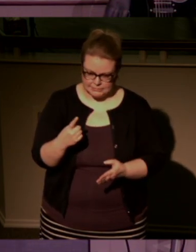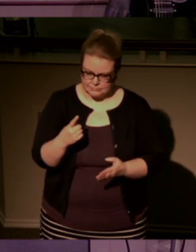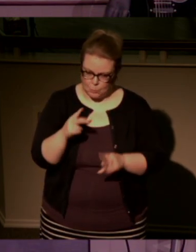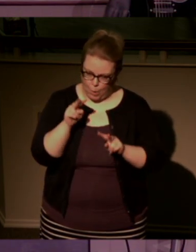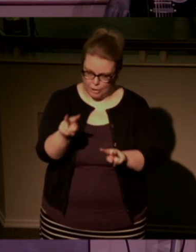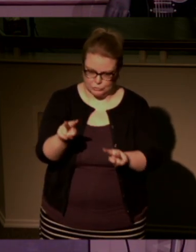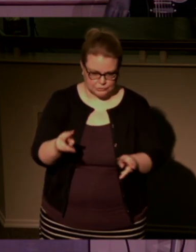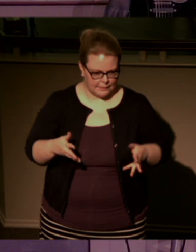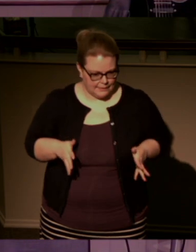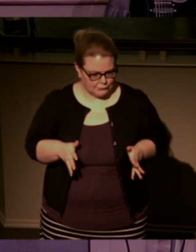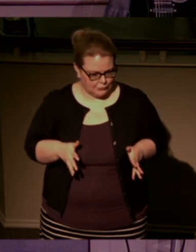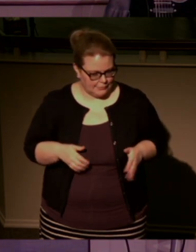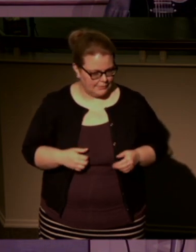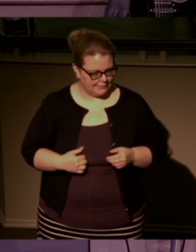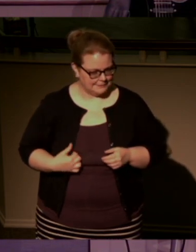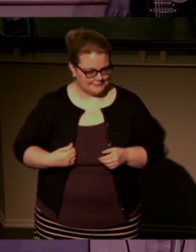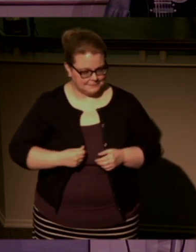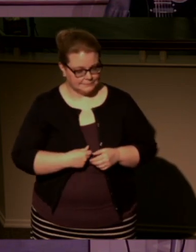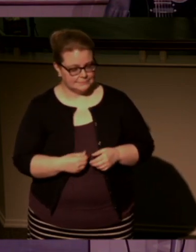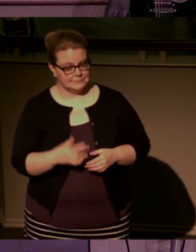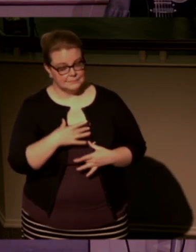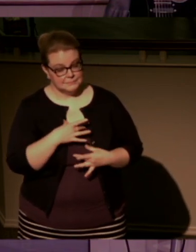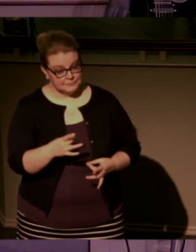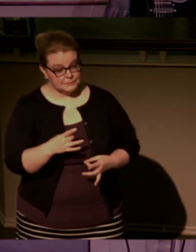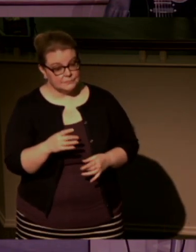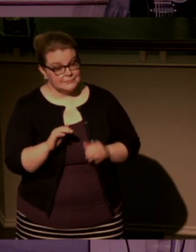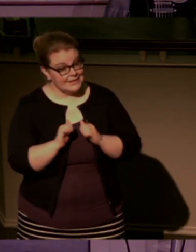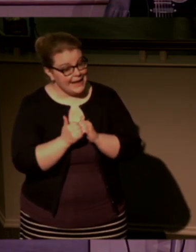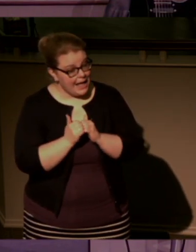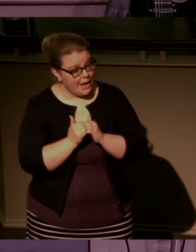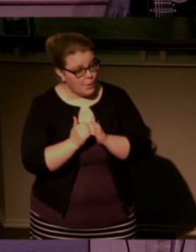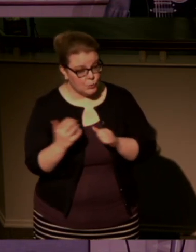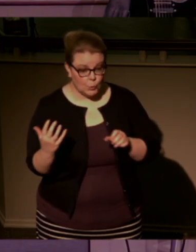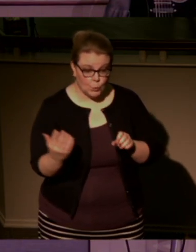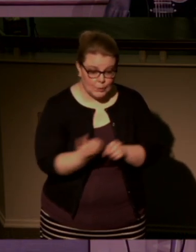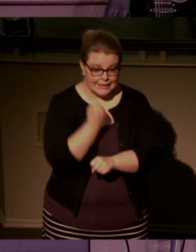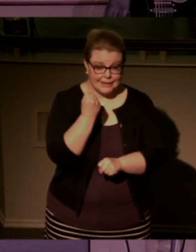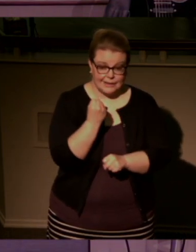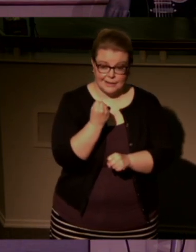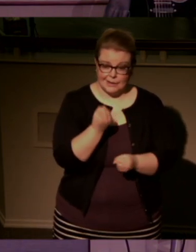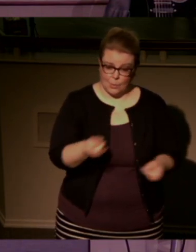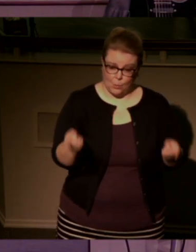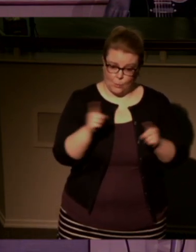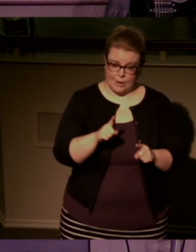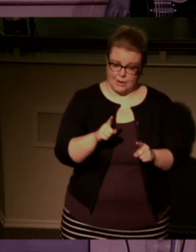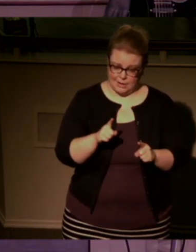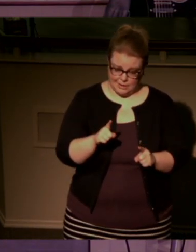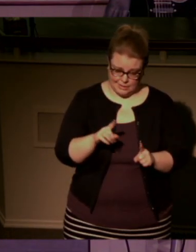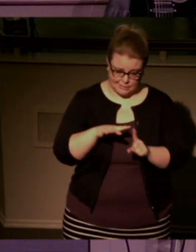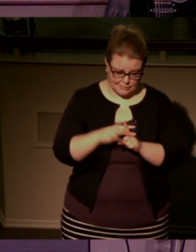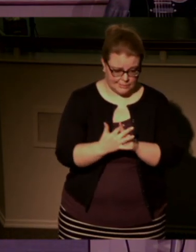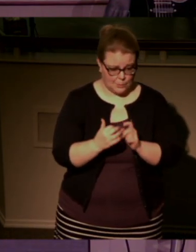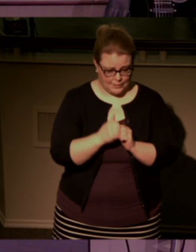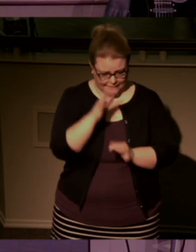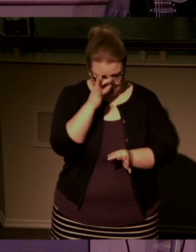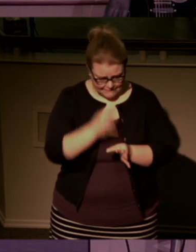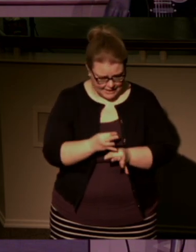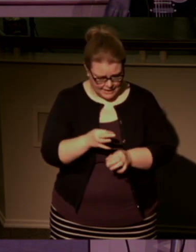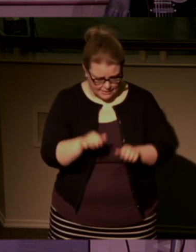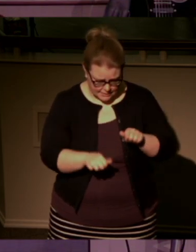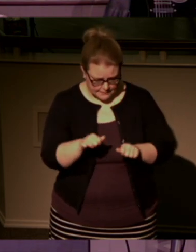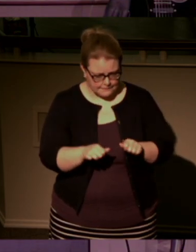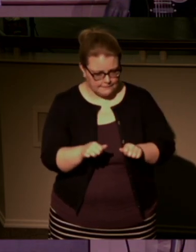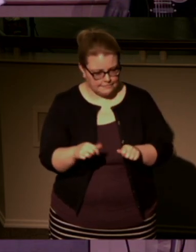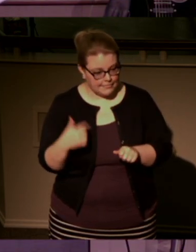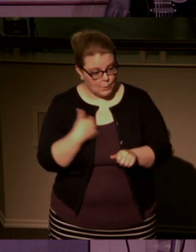Here's the trick to winning at the faith trial. We win when we know